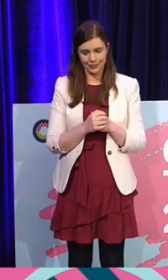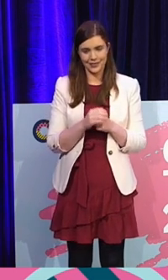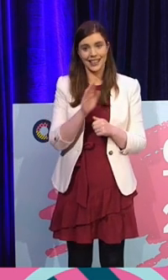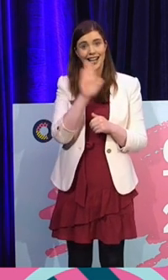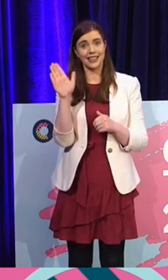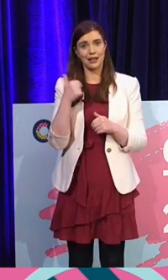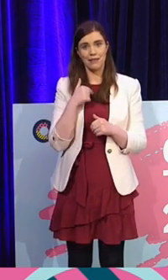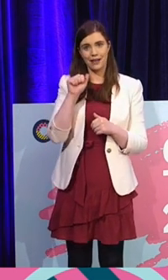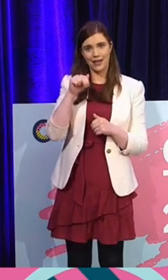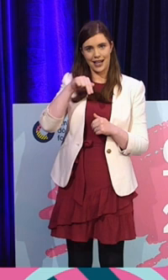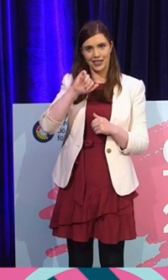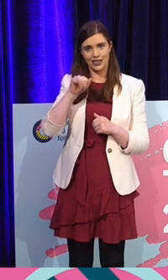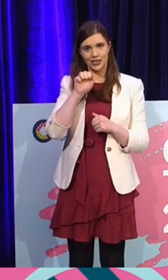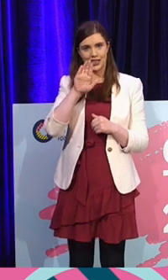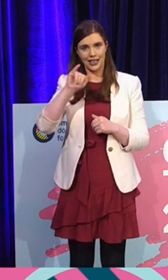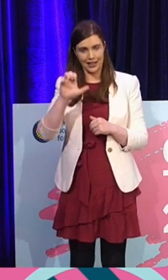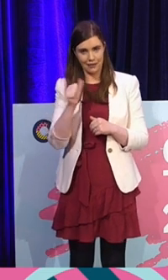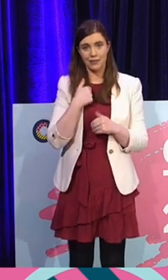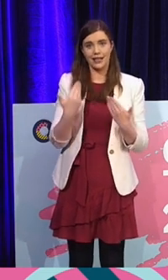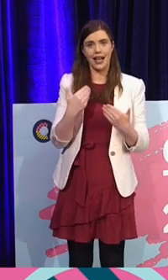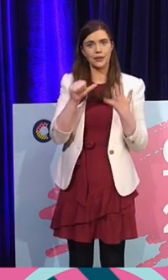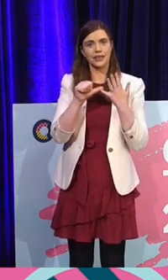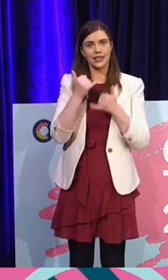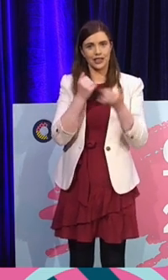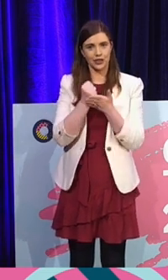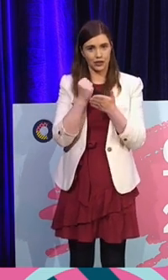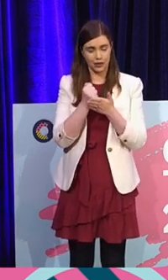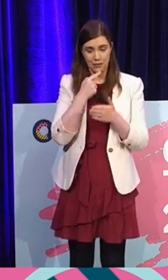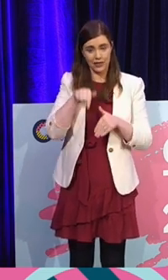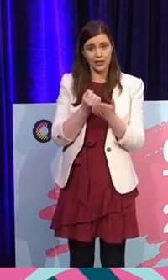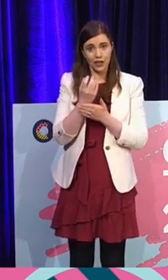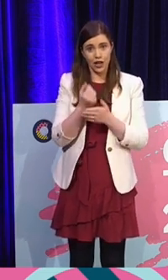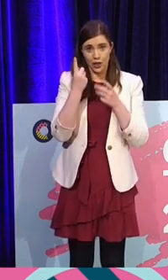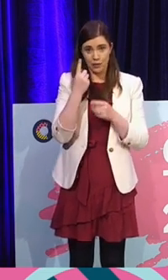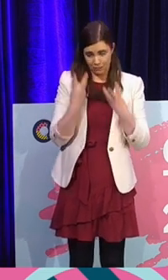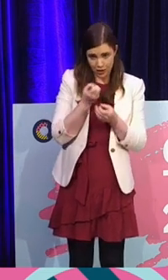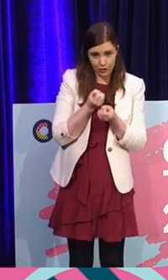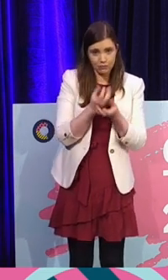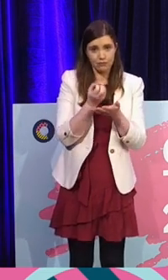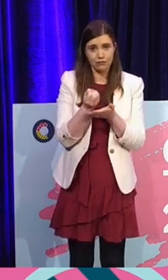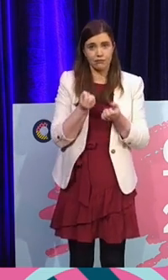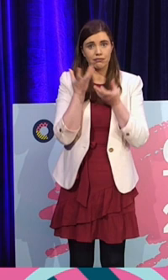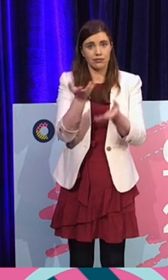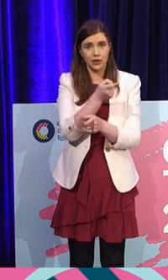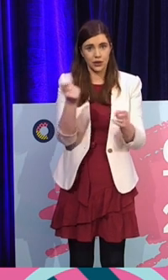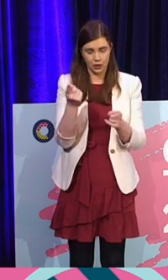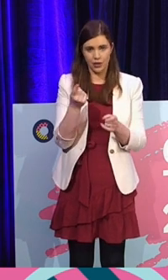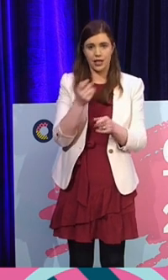Hey, I'm Angelica. I'm in sixth year at the moment, but this story, the one I want to tell all of you, starts a lot